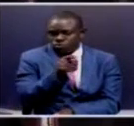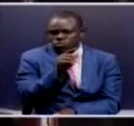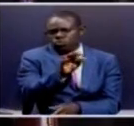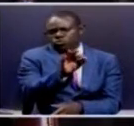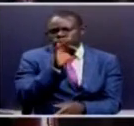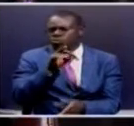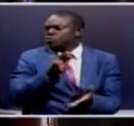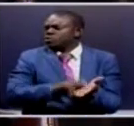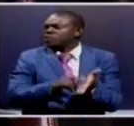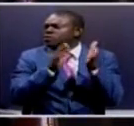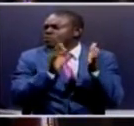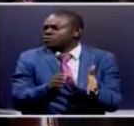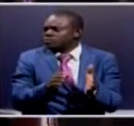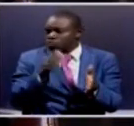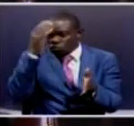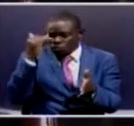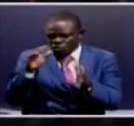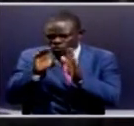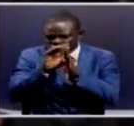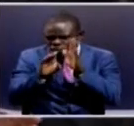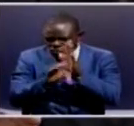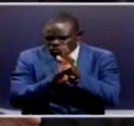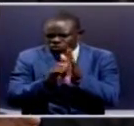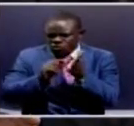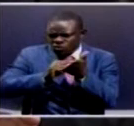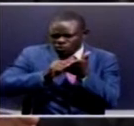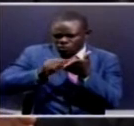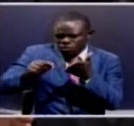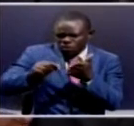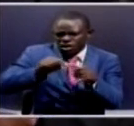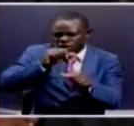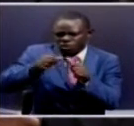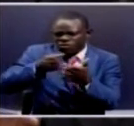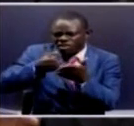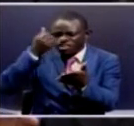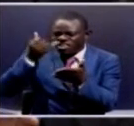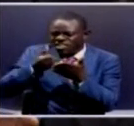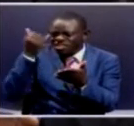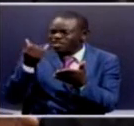touch on the Drug Enforcement Commission, because it's a constitutional commission.